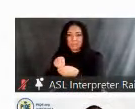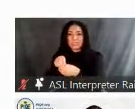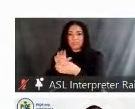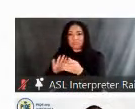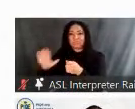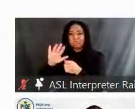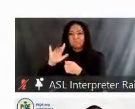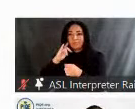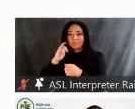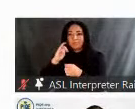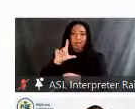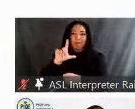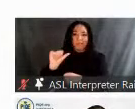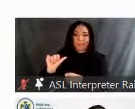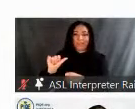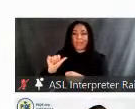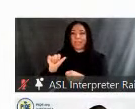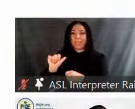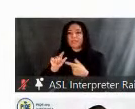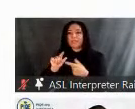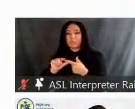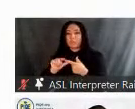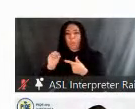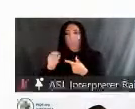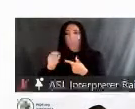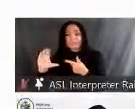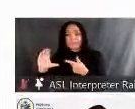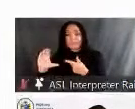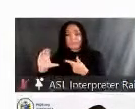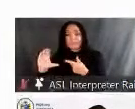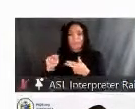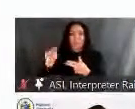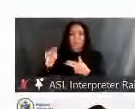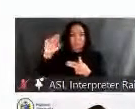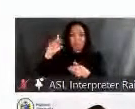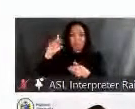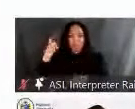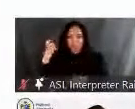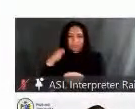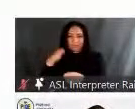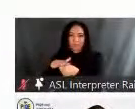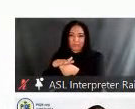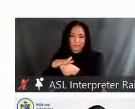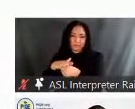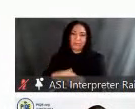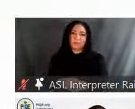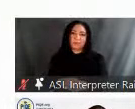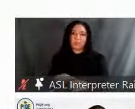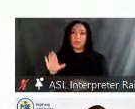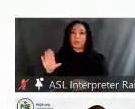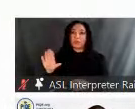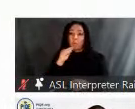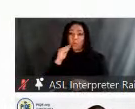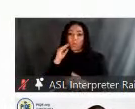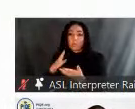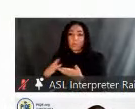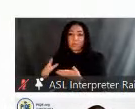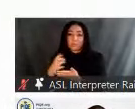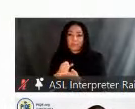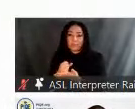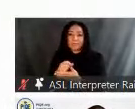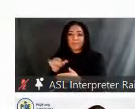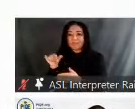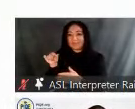Angeles, Orange County, and Northern California areas. Their household income for this group was